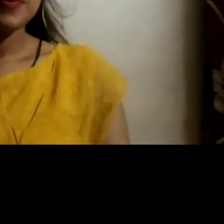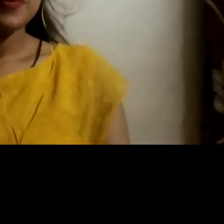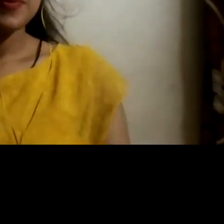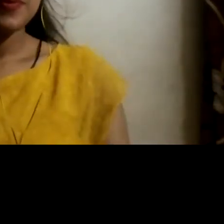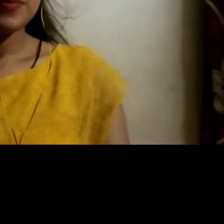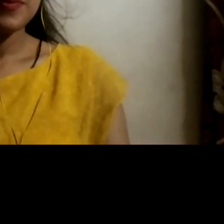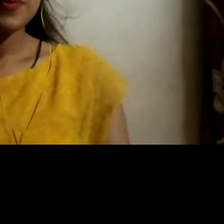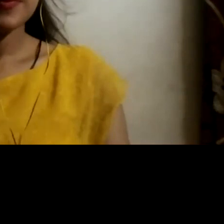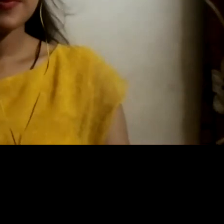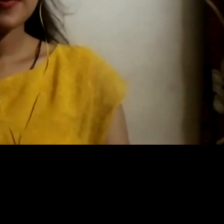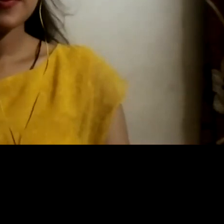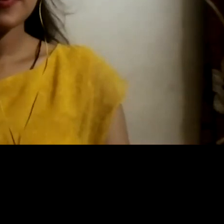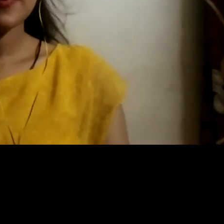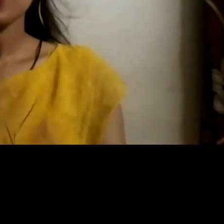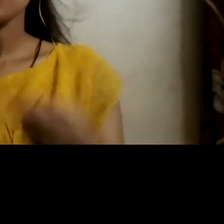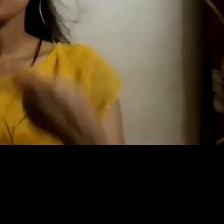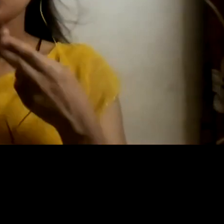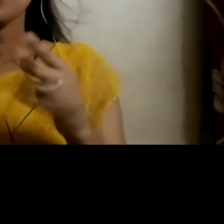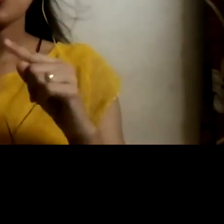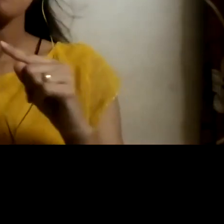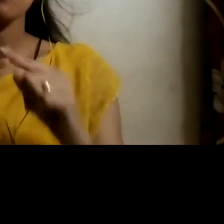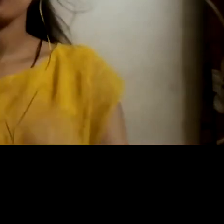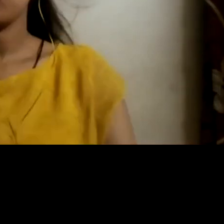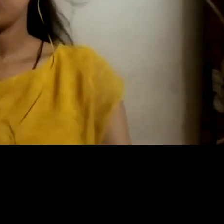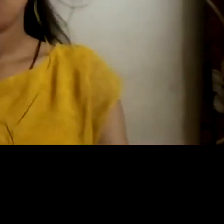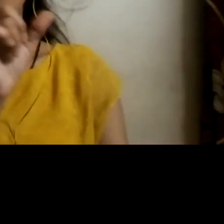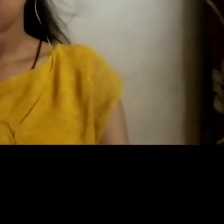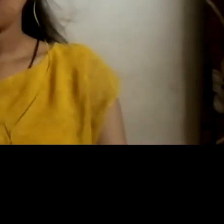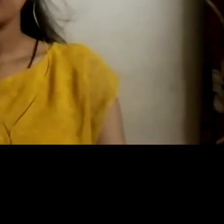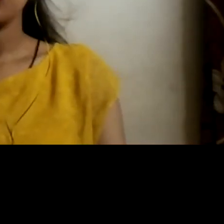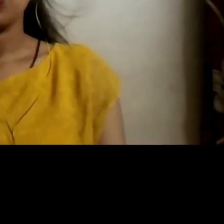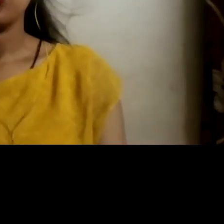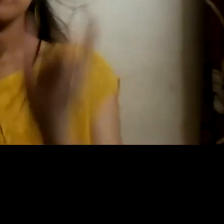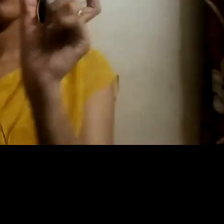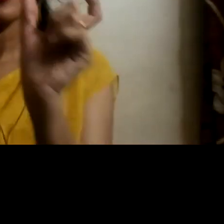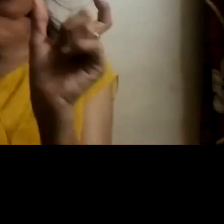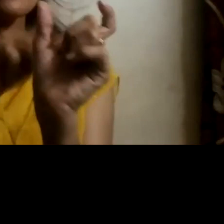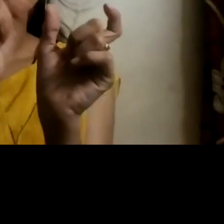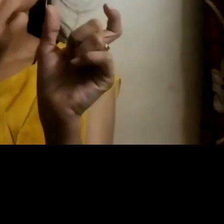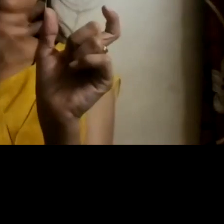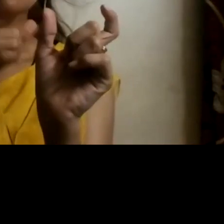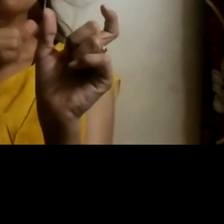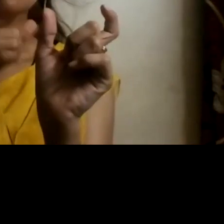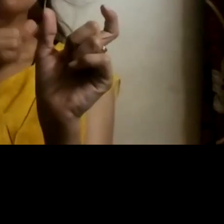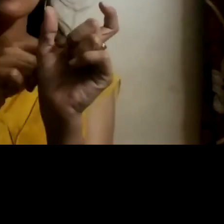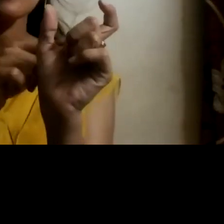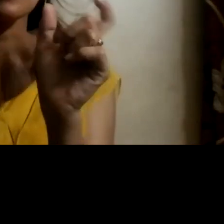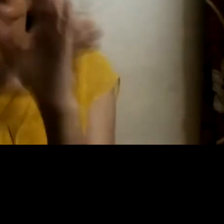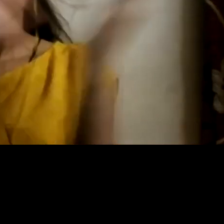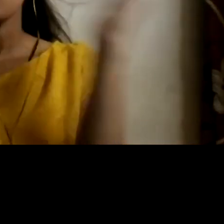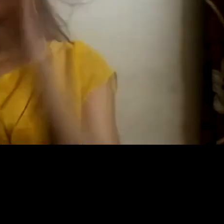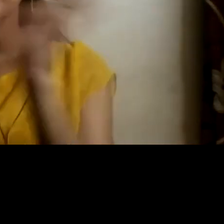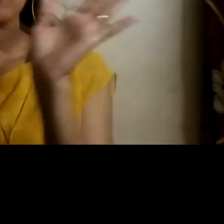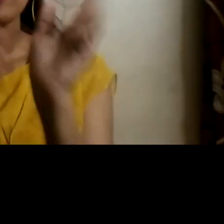about these two words, universal design, reasonable accommodation. But